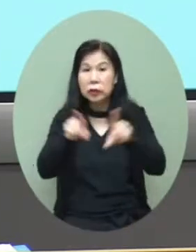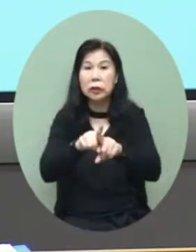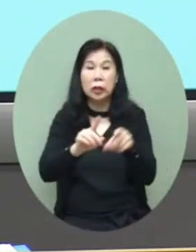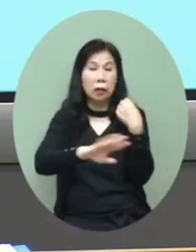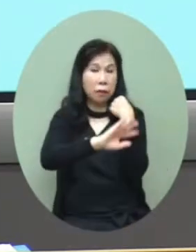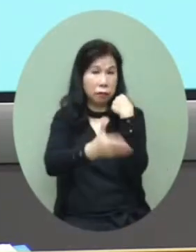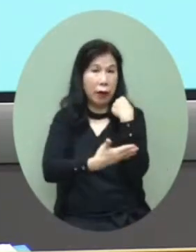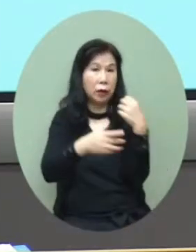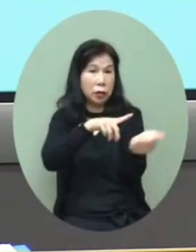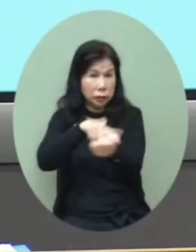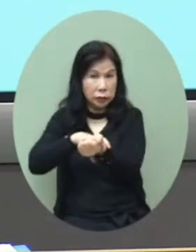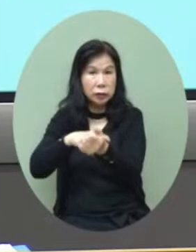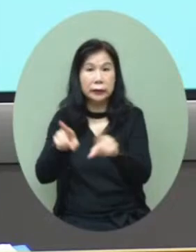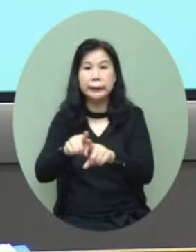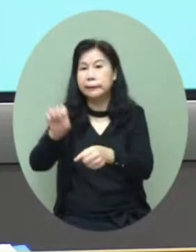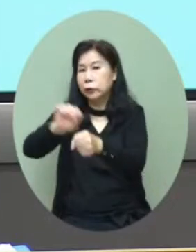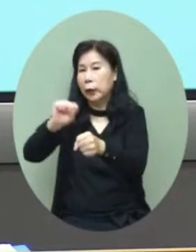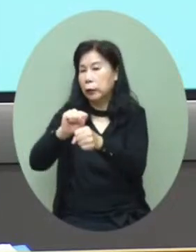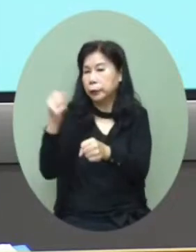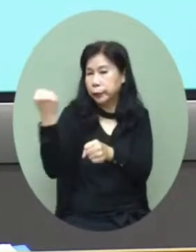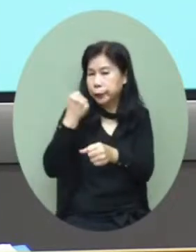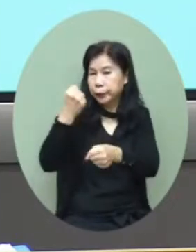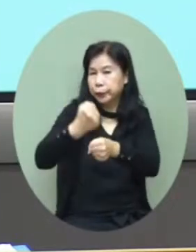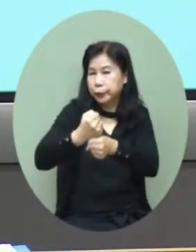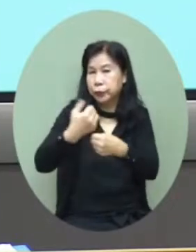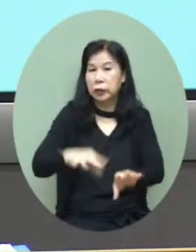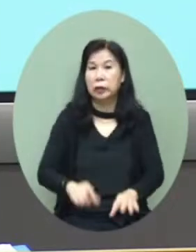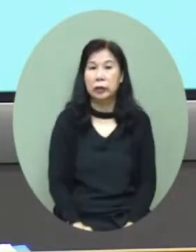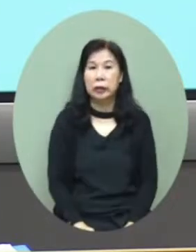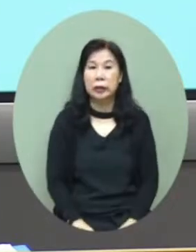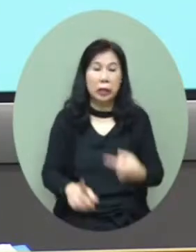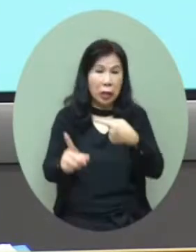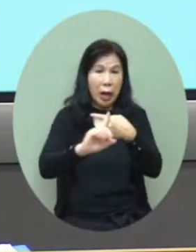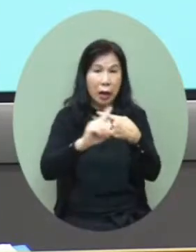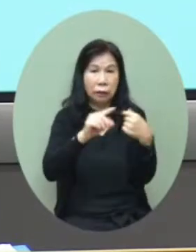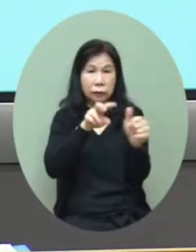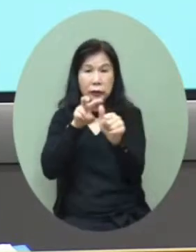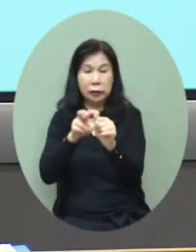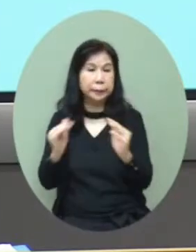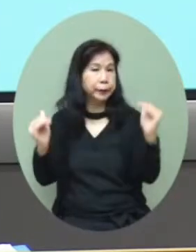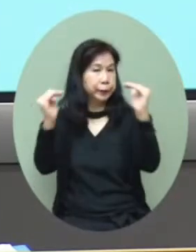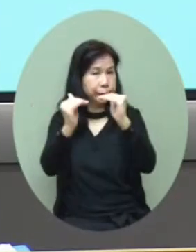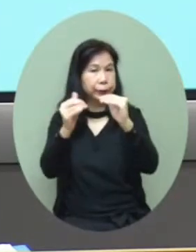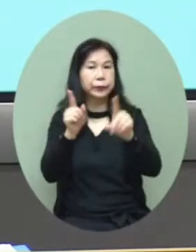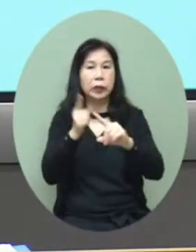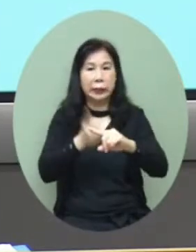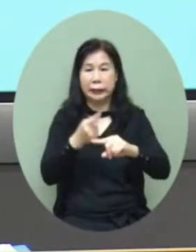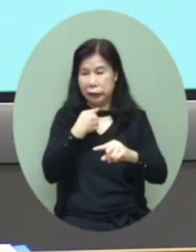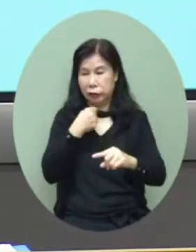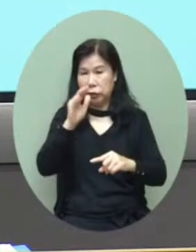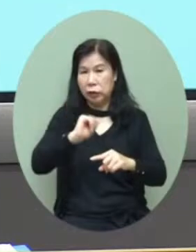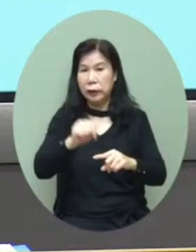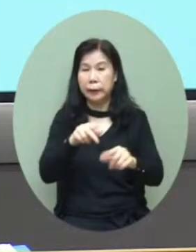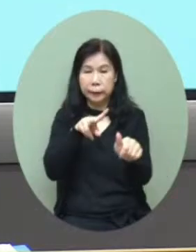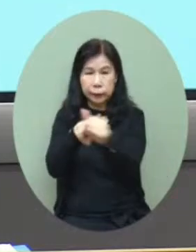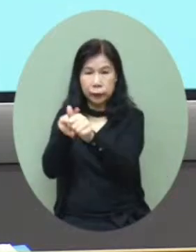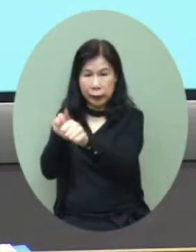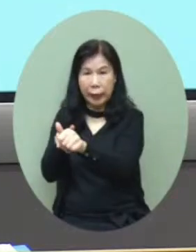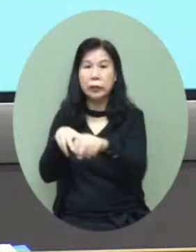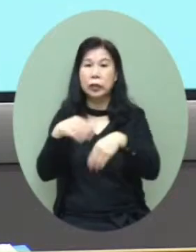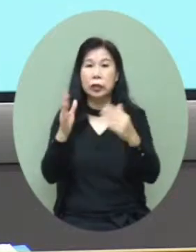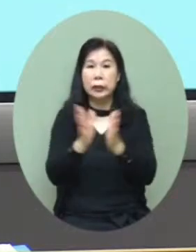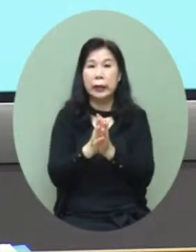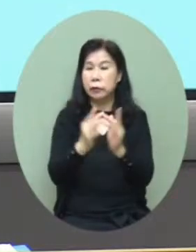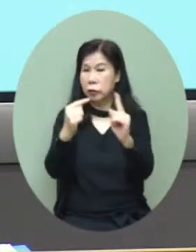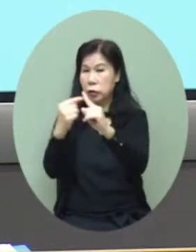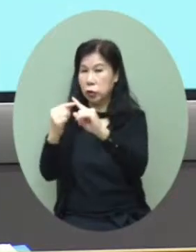airport. In terms of checking and law enforcement, we will also step up our efforts to ensure that the risk is